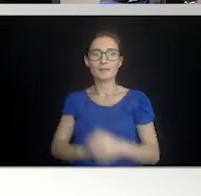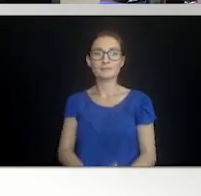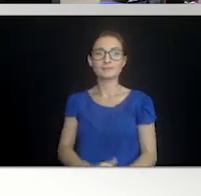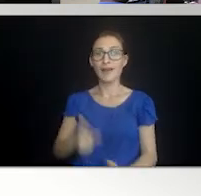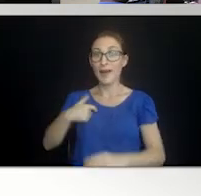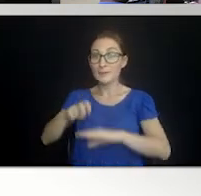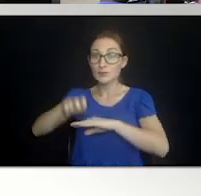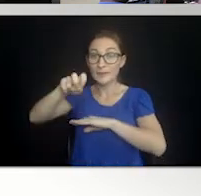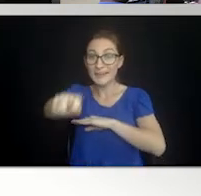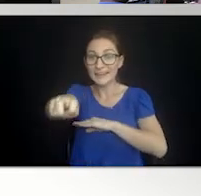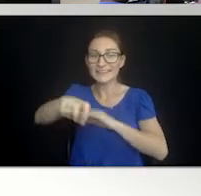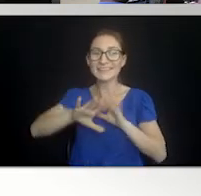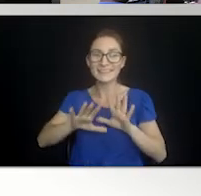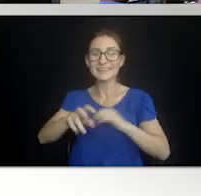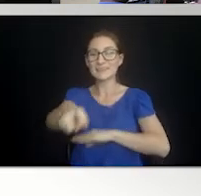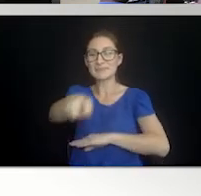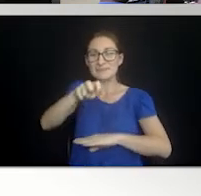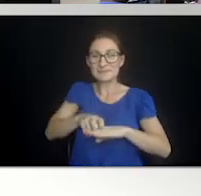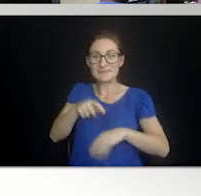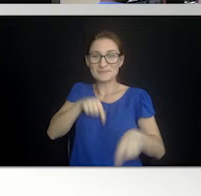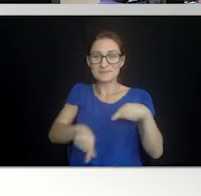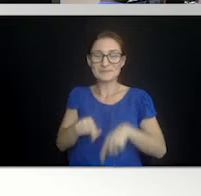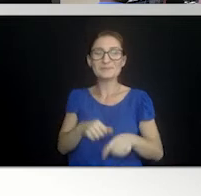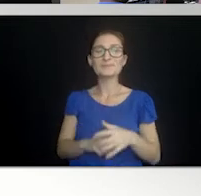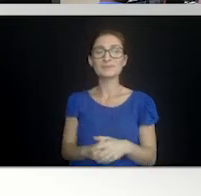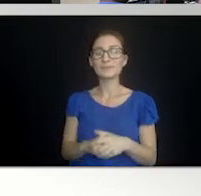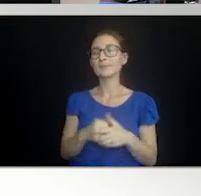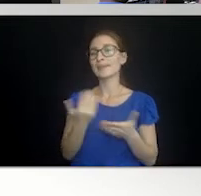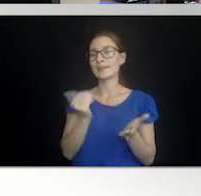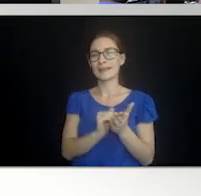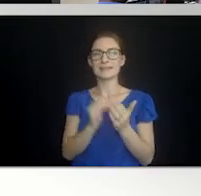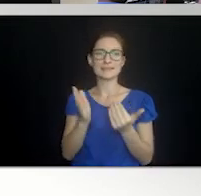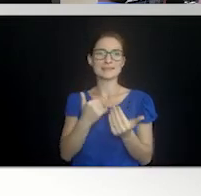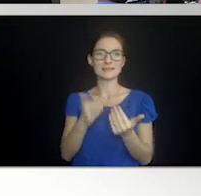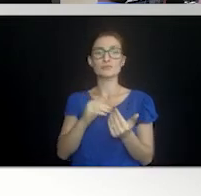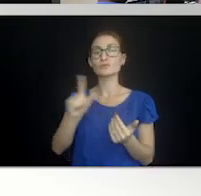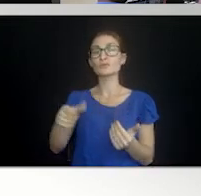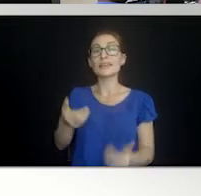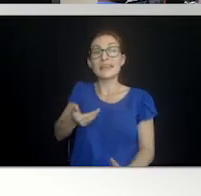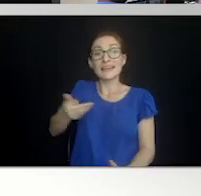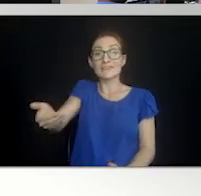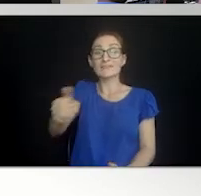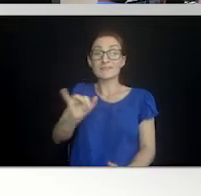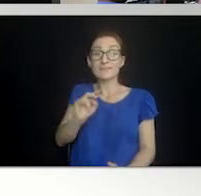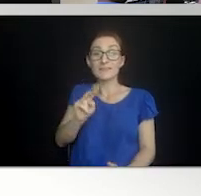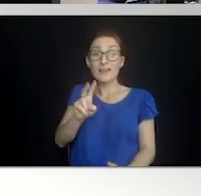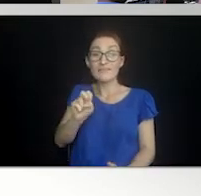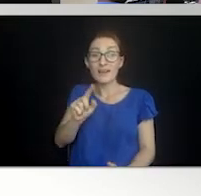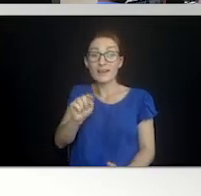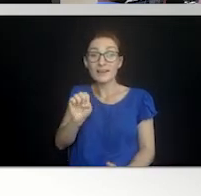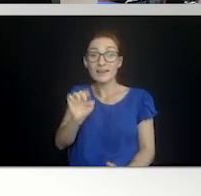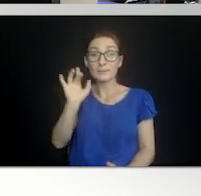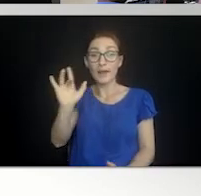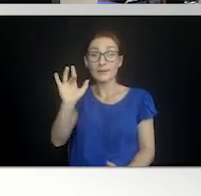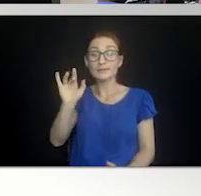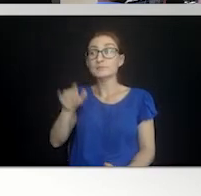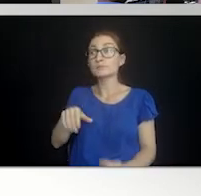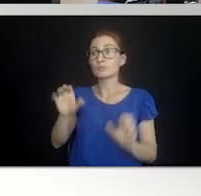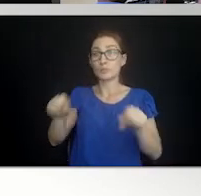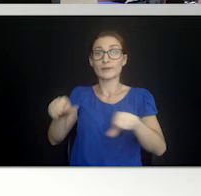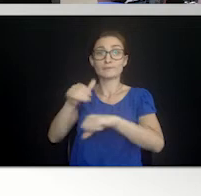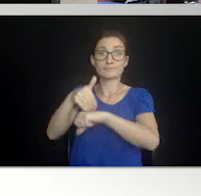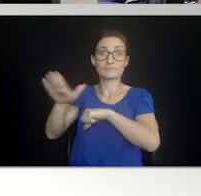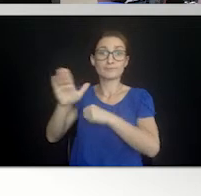ahead. We'll talk more about it in a bit. And it's very easy. Again, just hit the invite button, a box pops up, and you